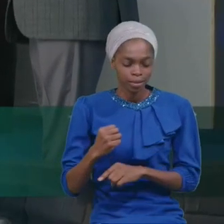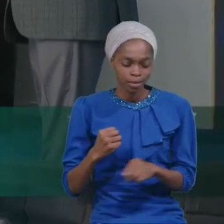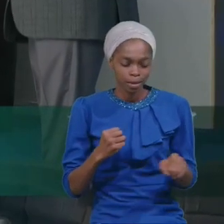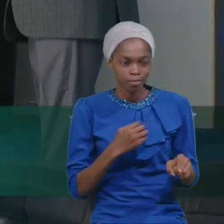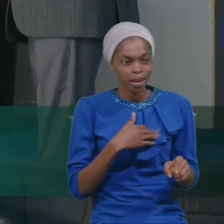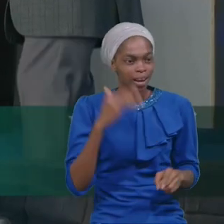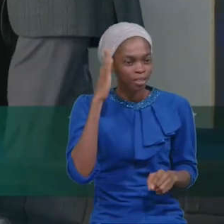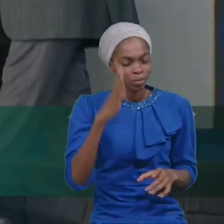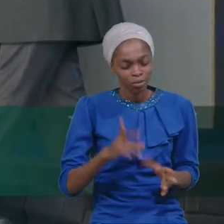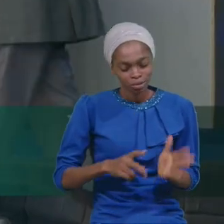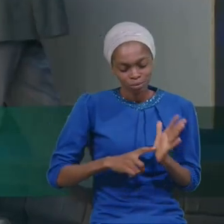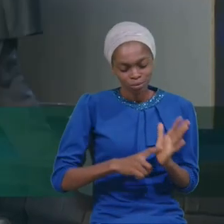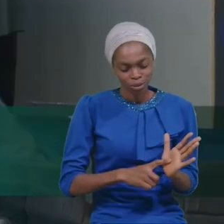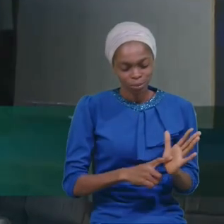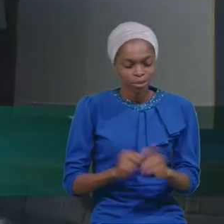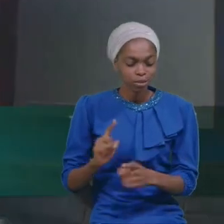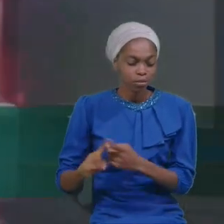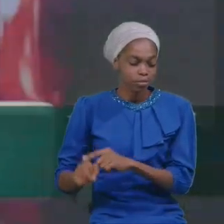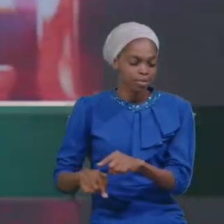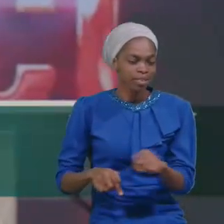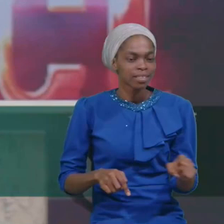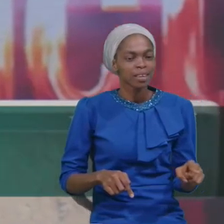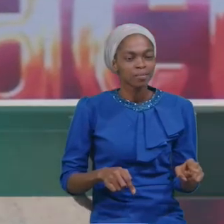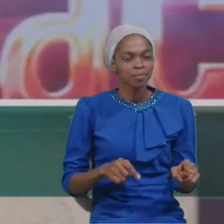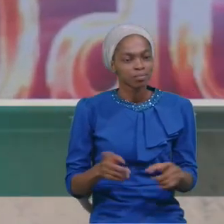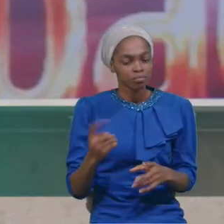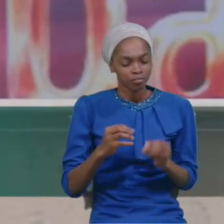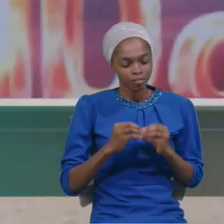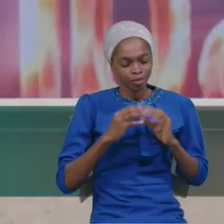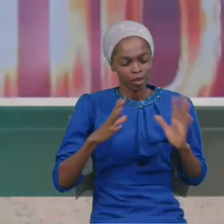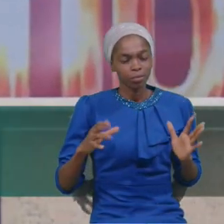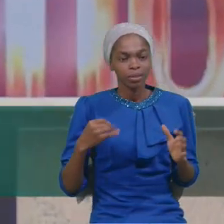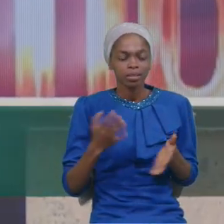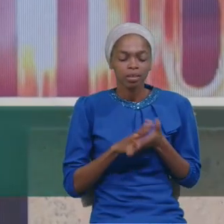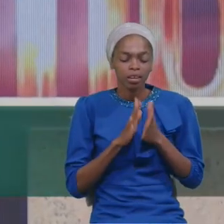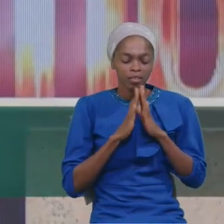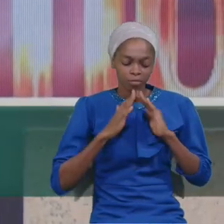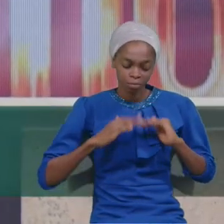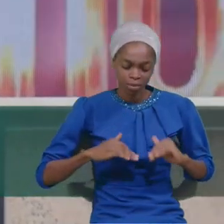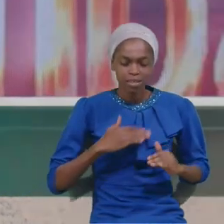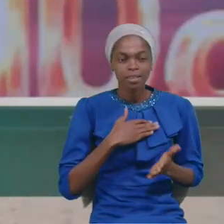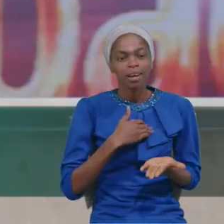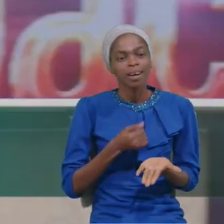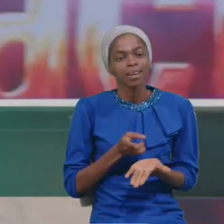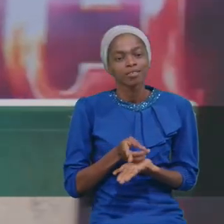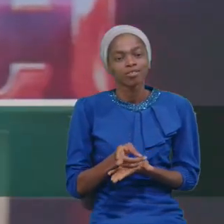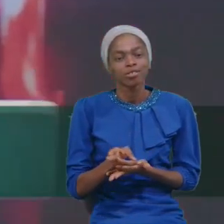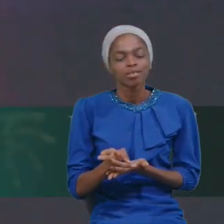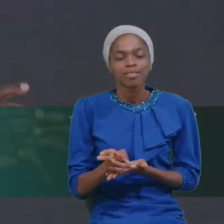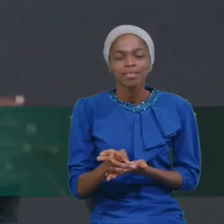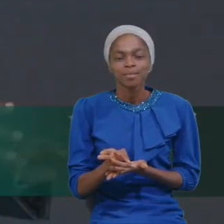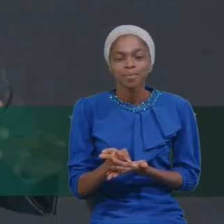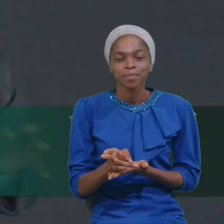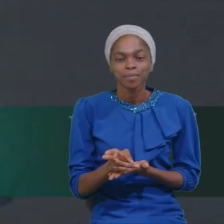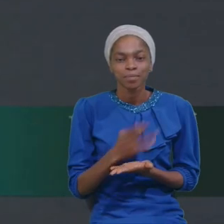of peace and truth. And then in verse 9, it says, in verse 9,